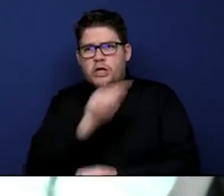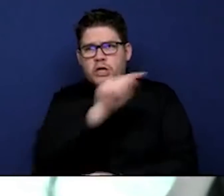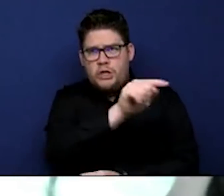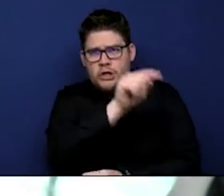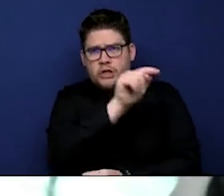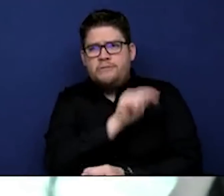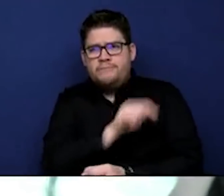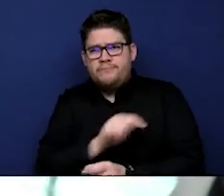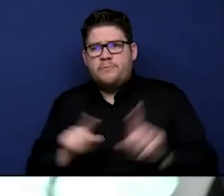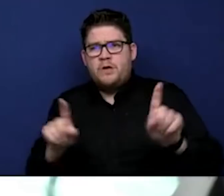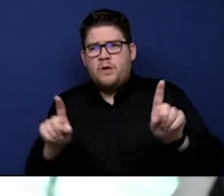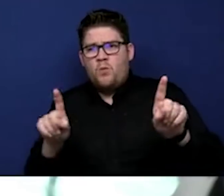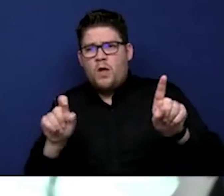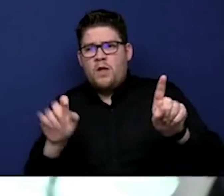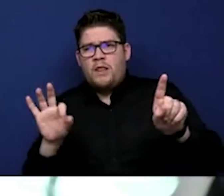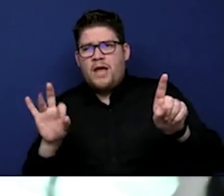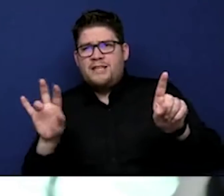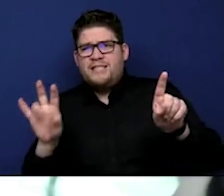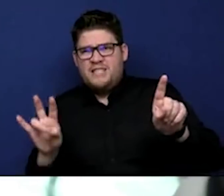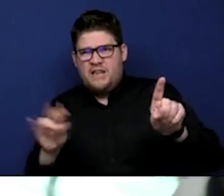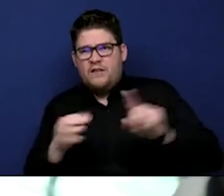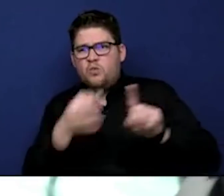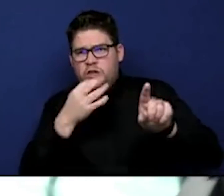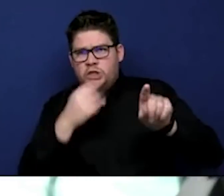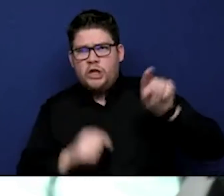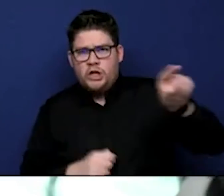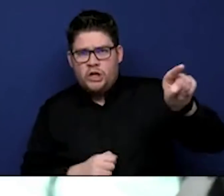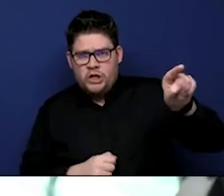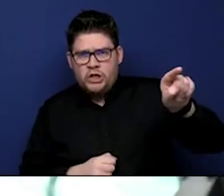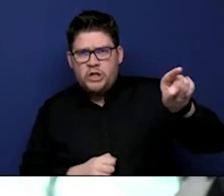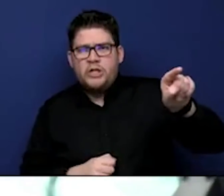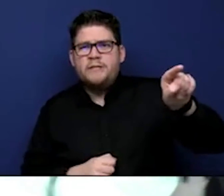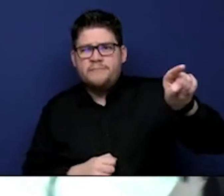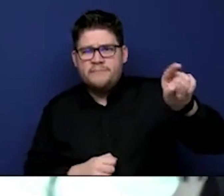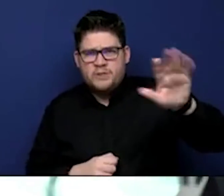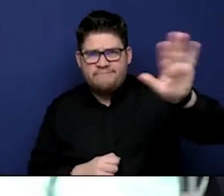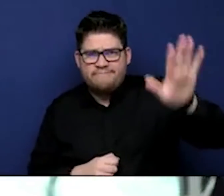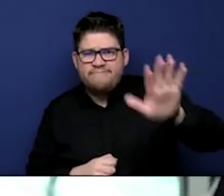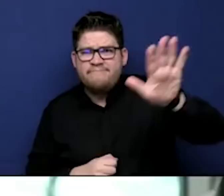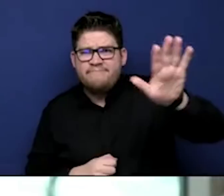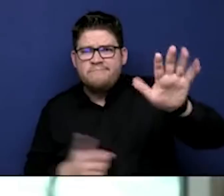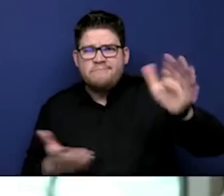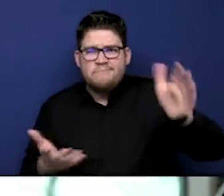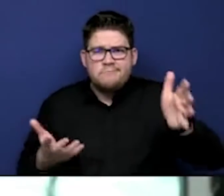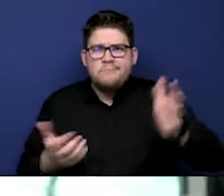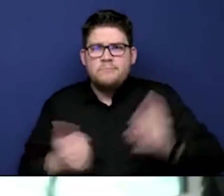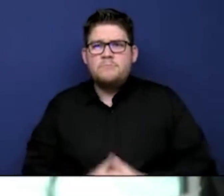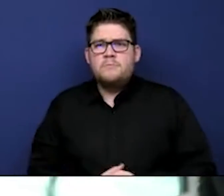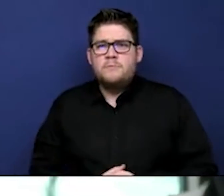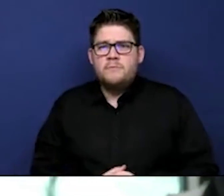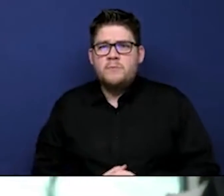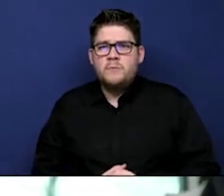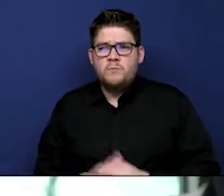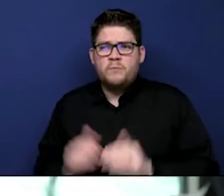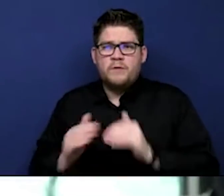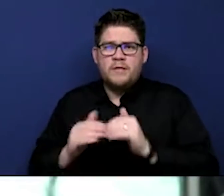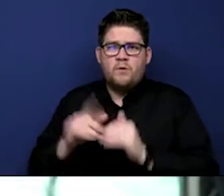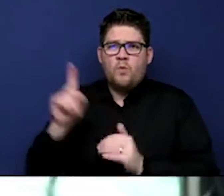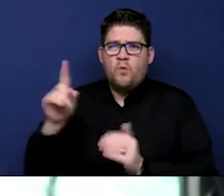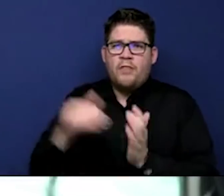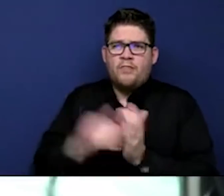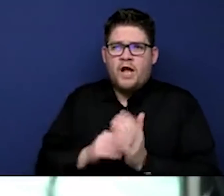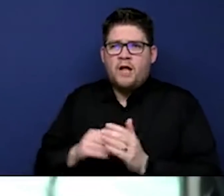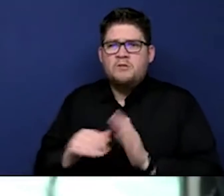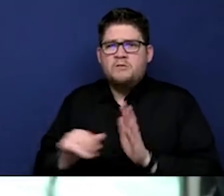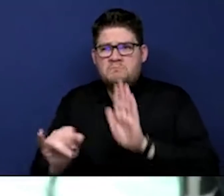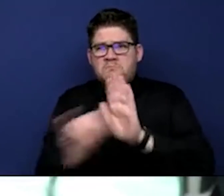197 are people of the several thousand, the little over 1,000 people who've been identified as